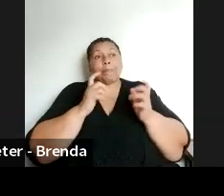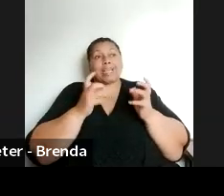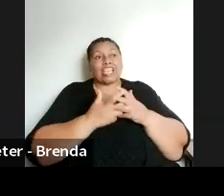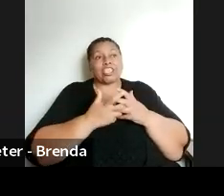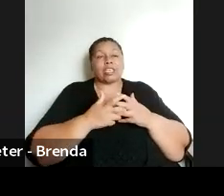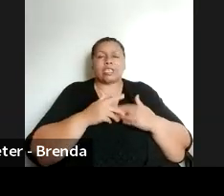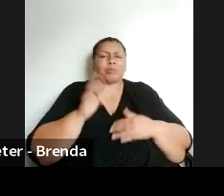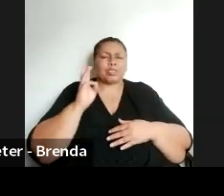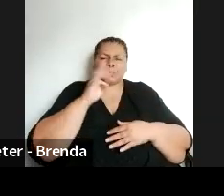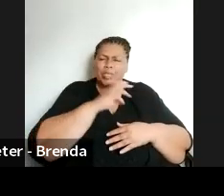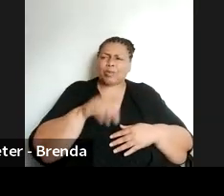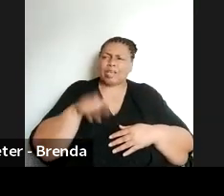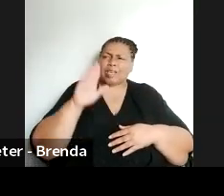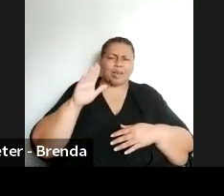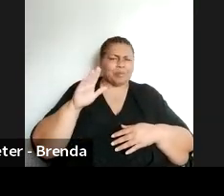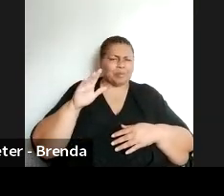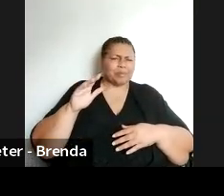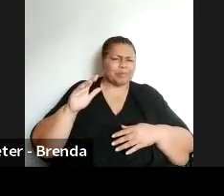up when I was younger.